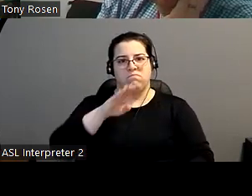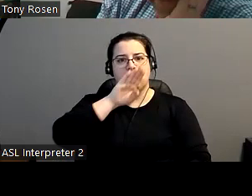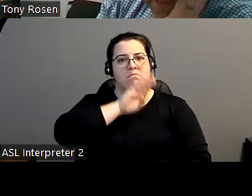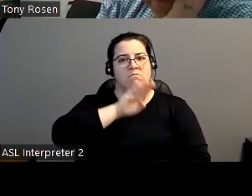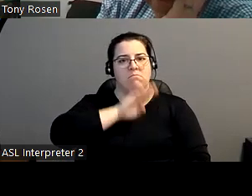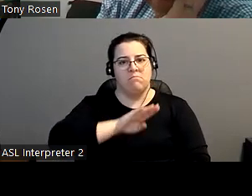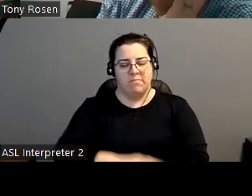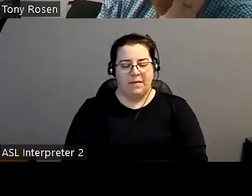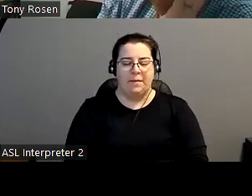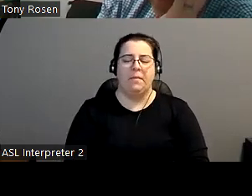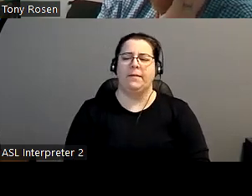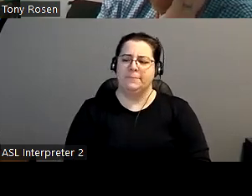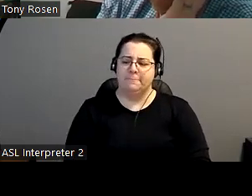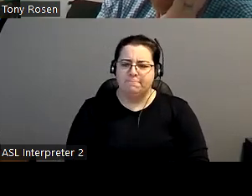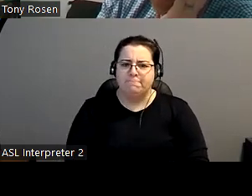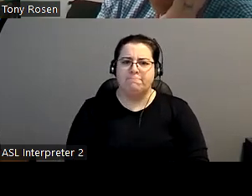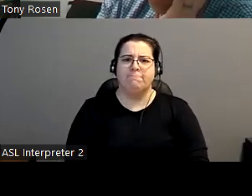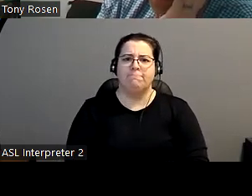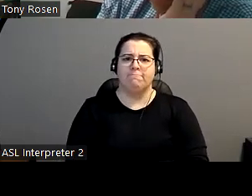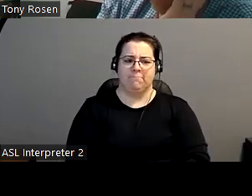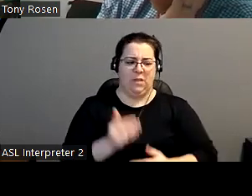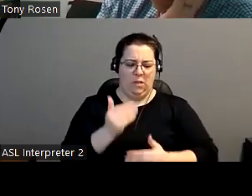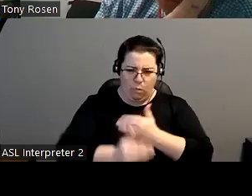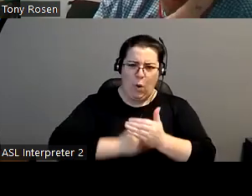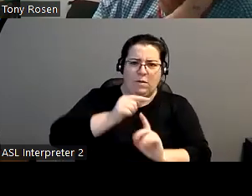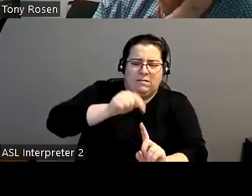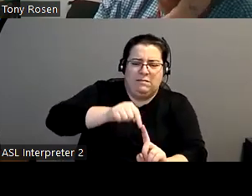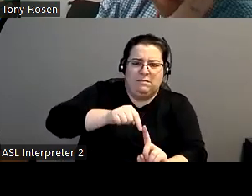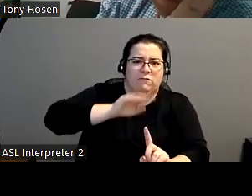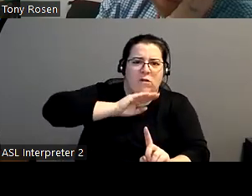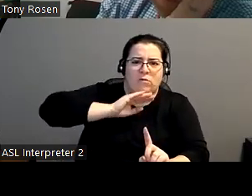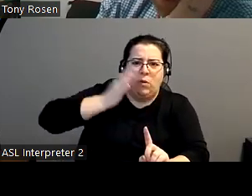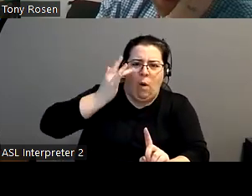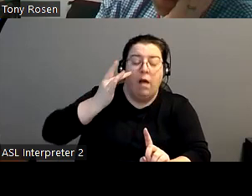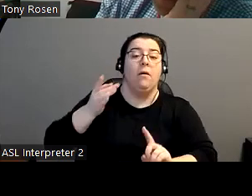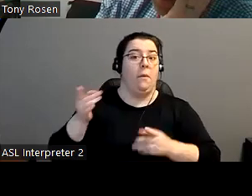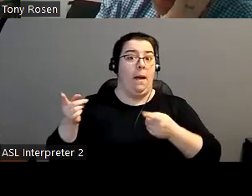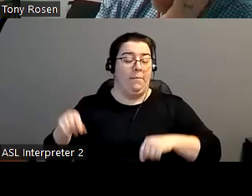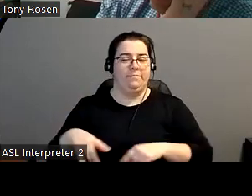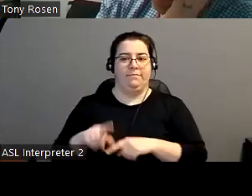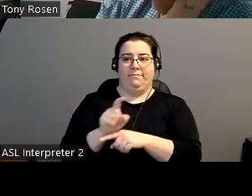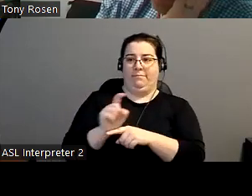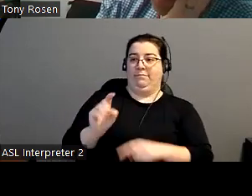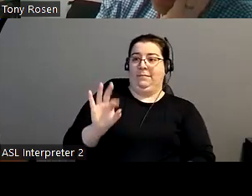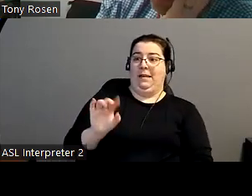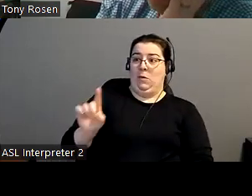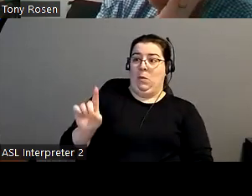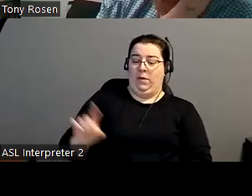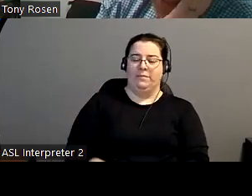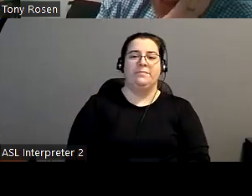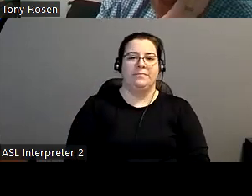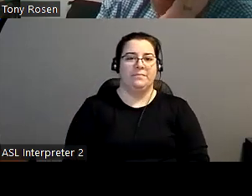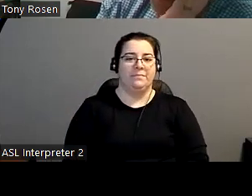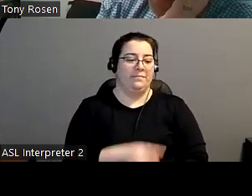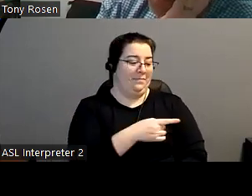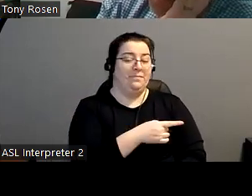And the reason for that is that they call 911 and the older adult is